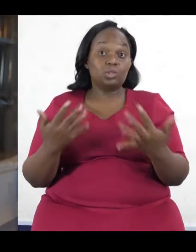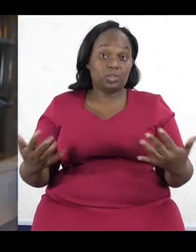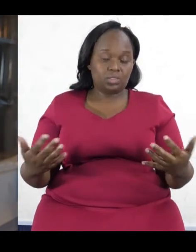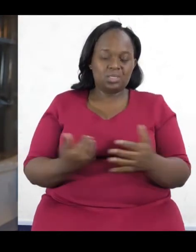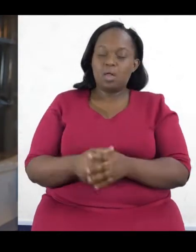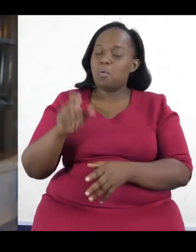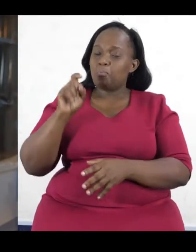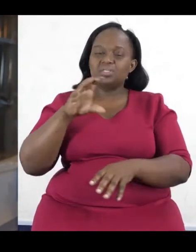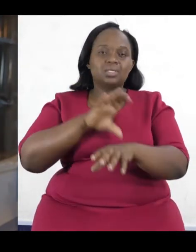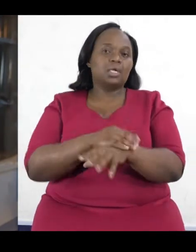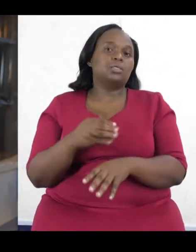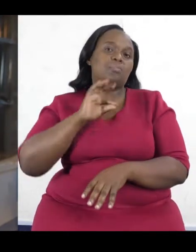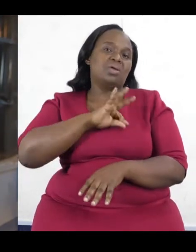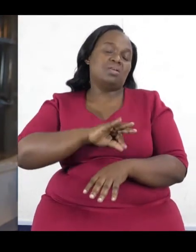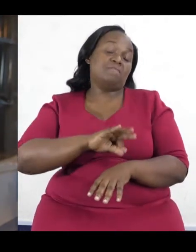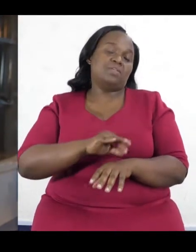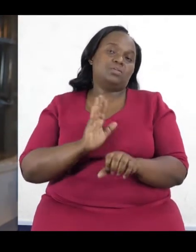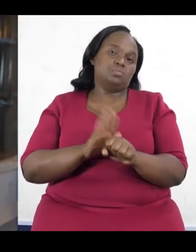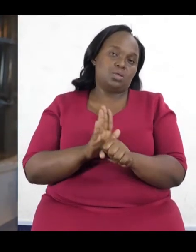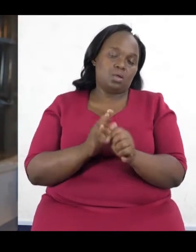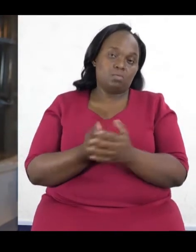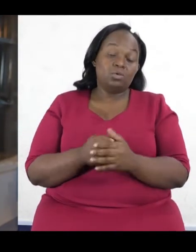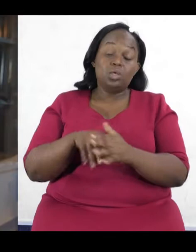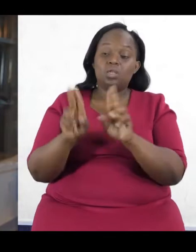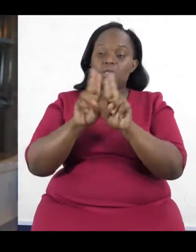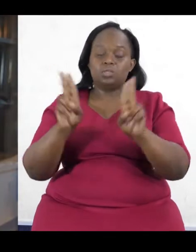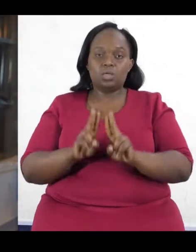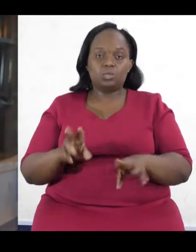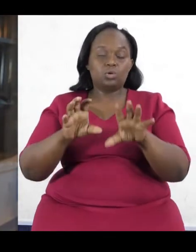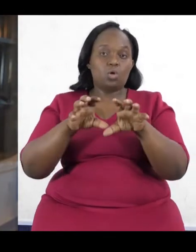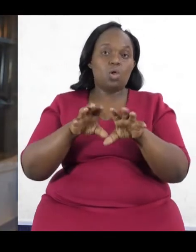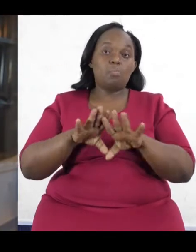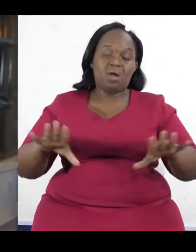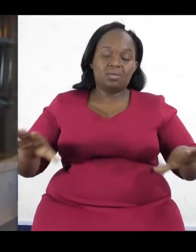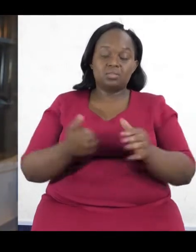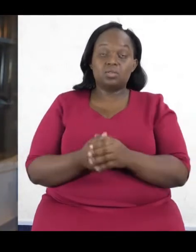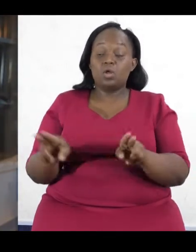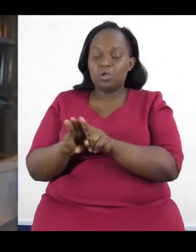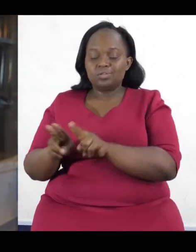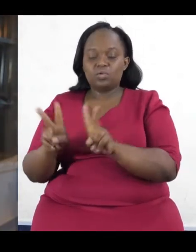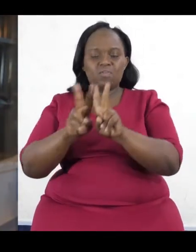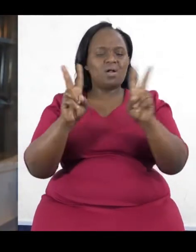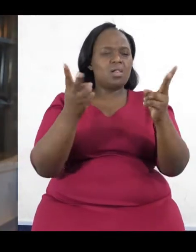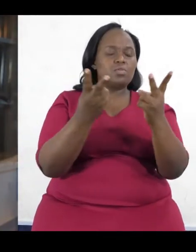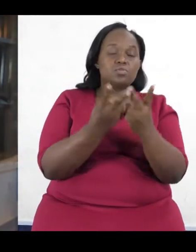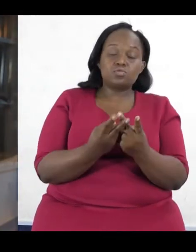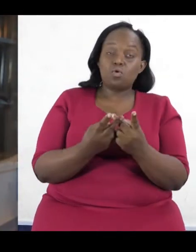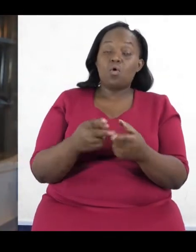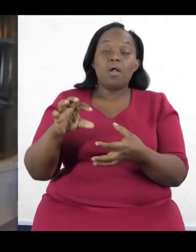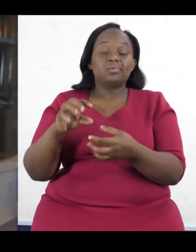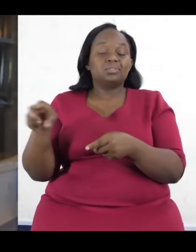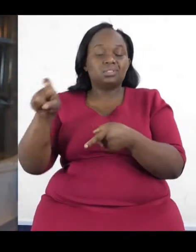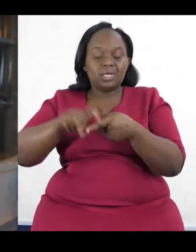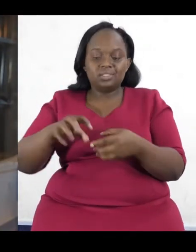high prices in the international market. Along the value addition value chain, again, you are going to